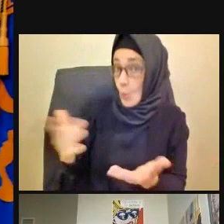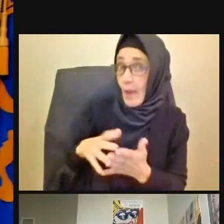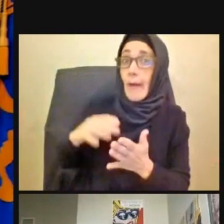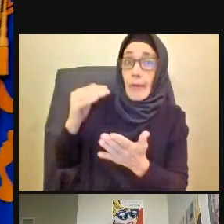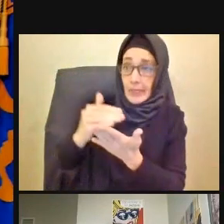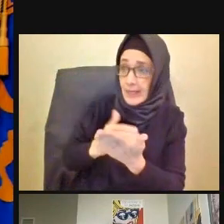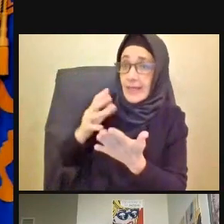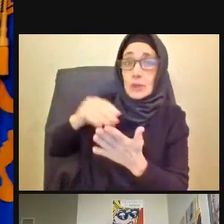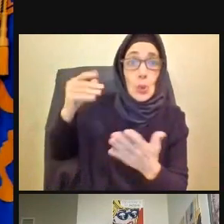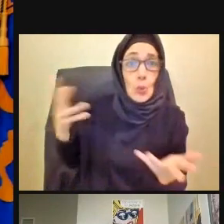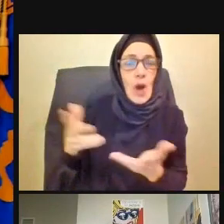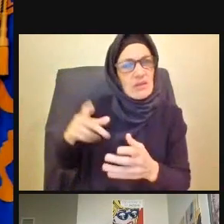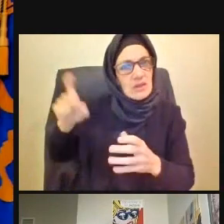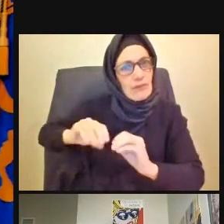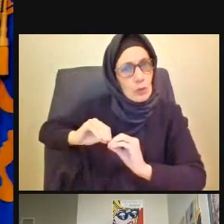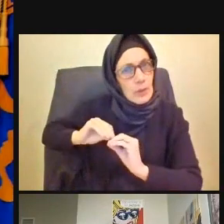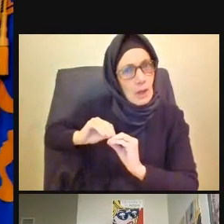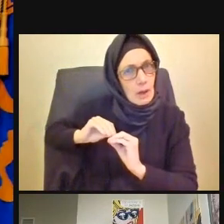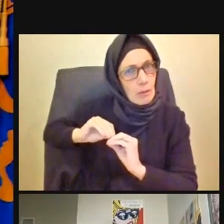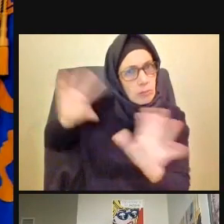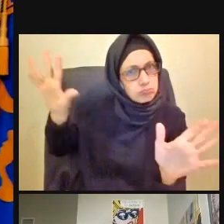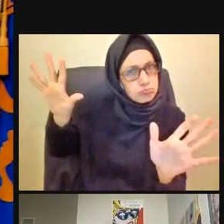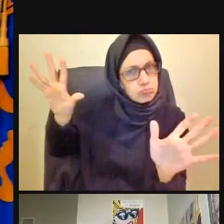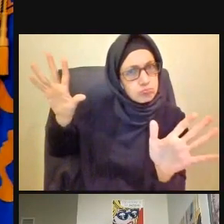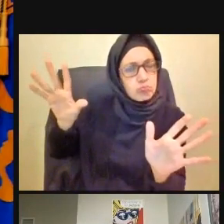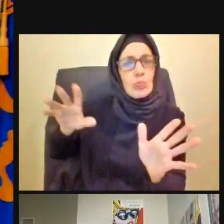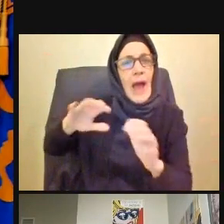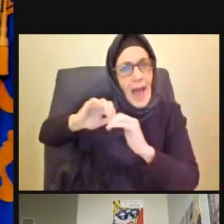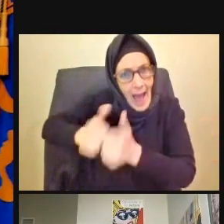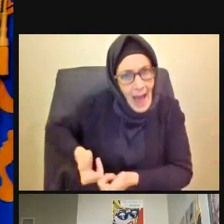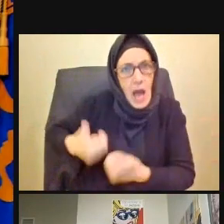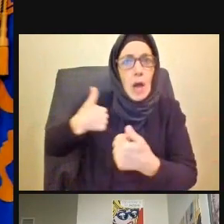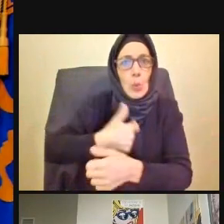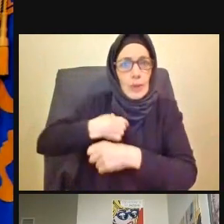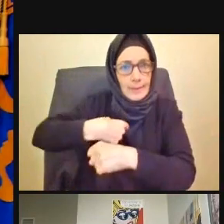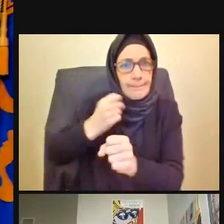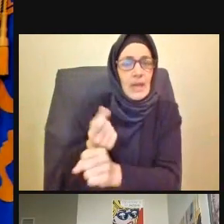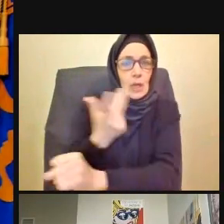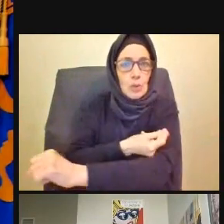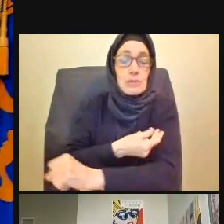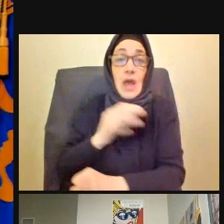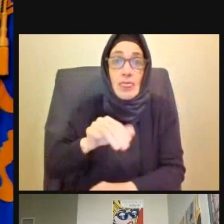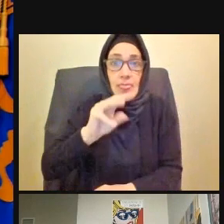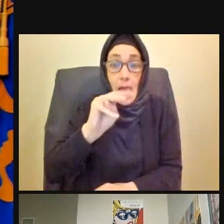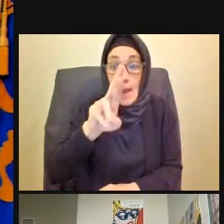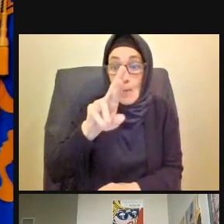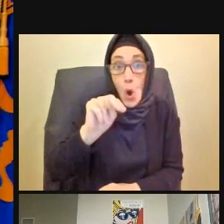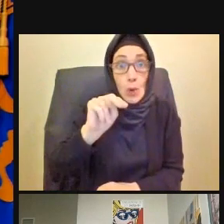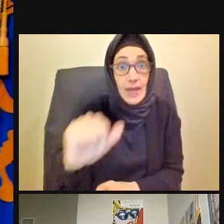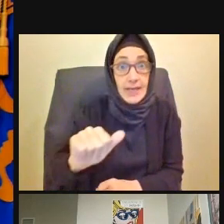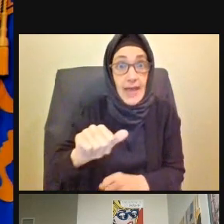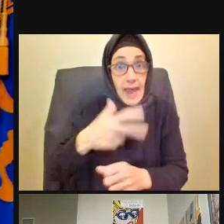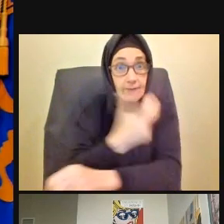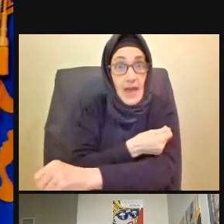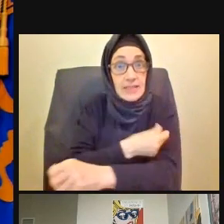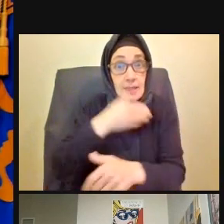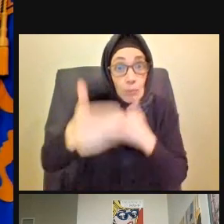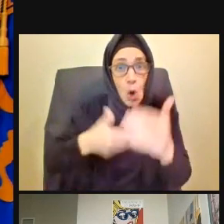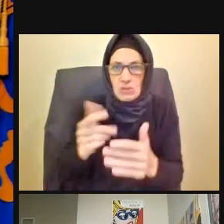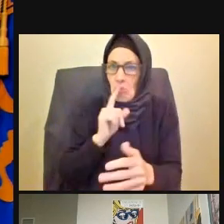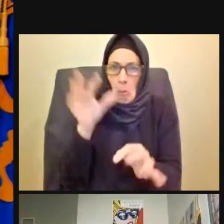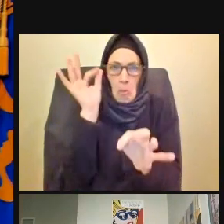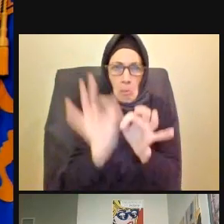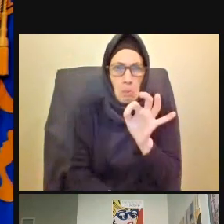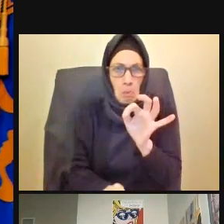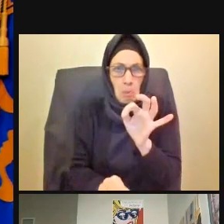transparent in what and how the vaccines were made. I mean, the process of the mRNA vaccine is a very simple molecular process, which